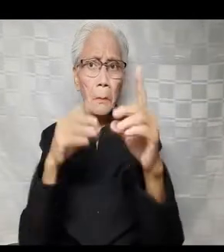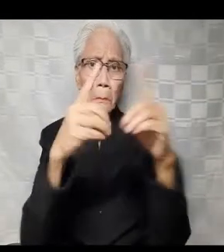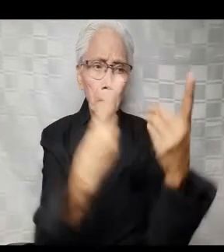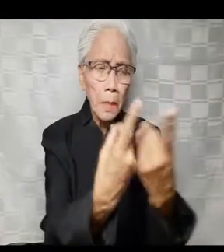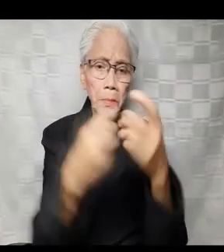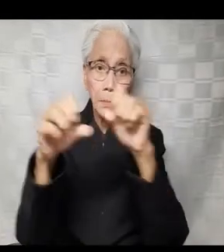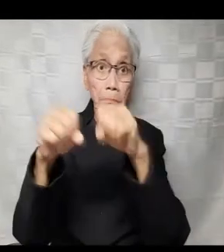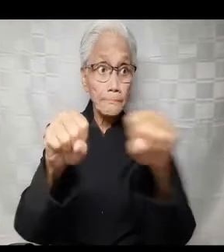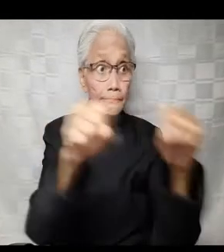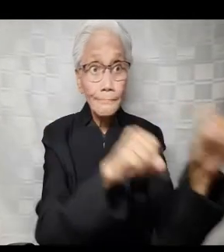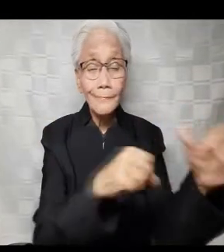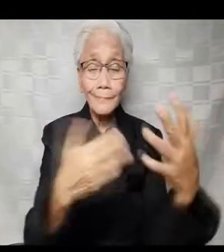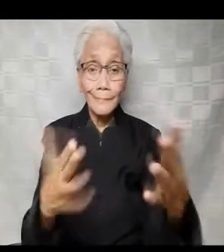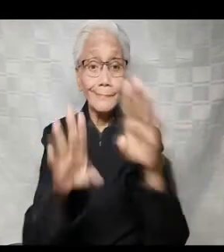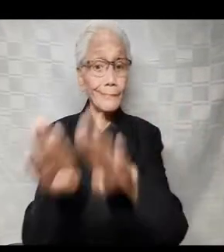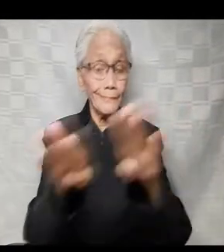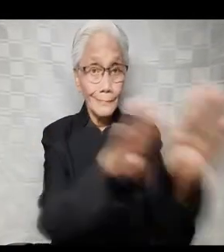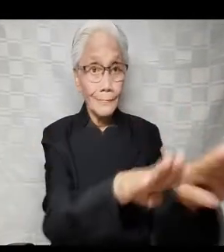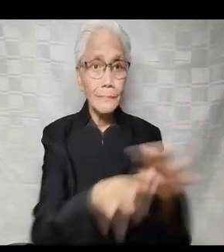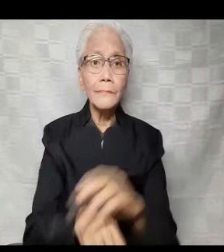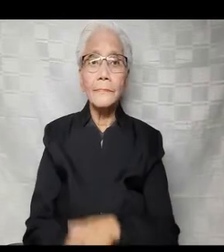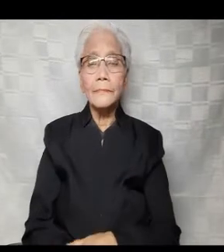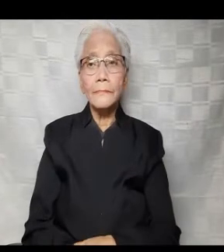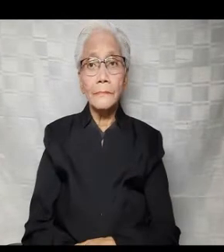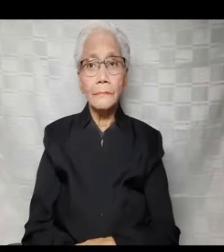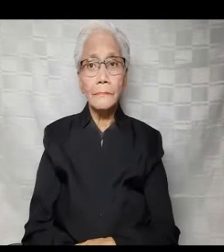department stores in Brazil.